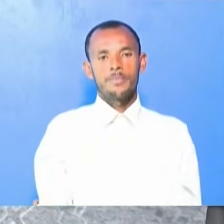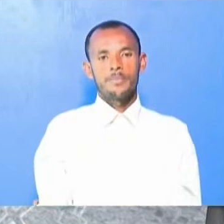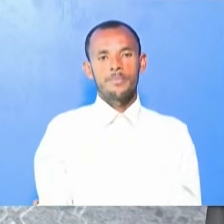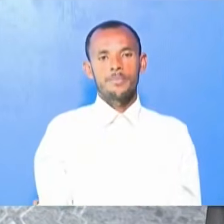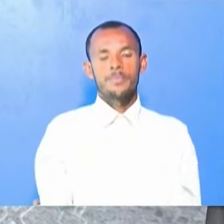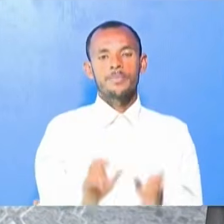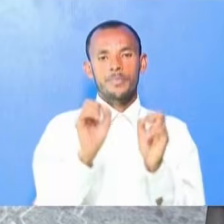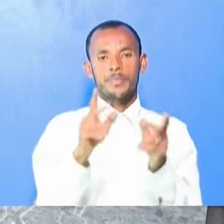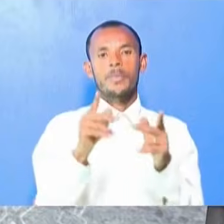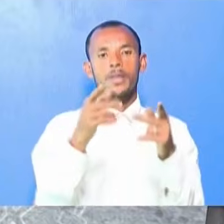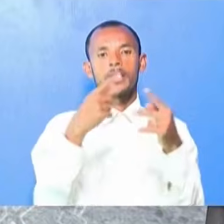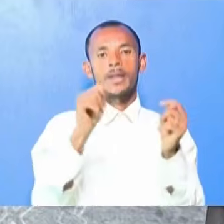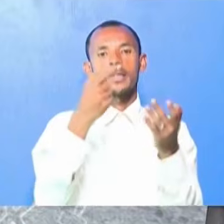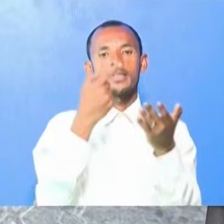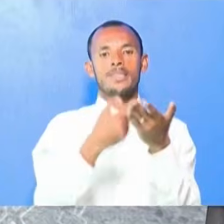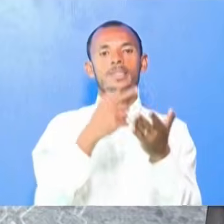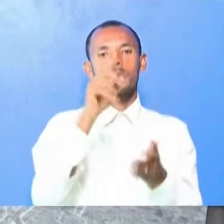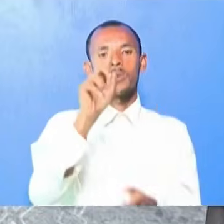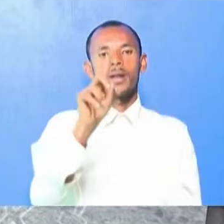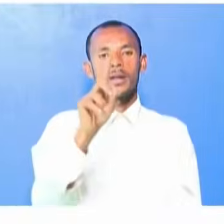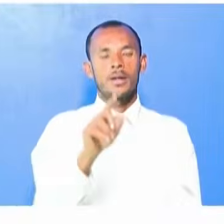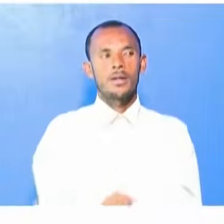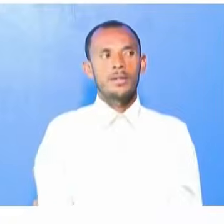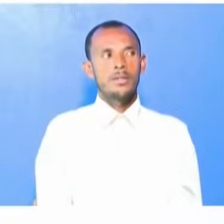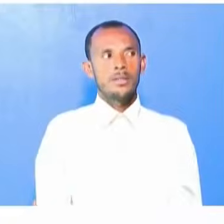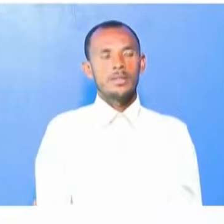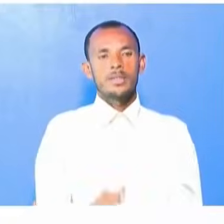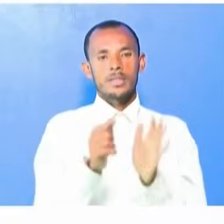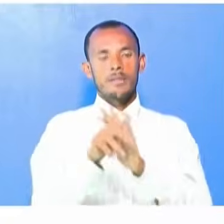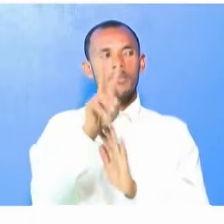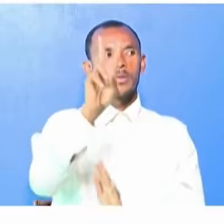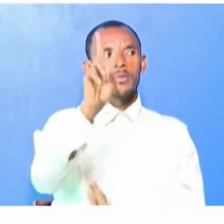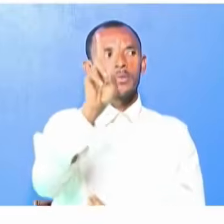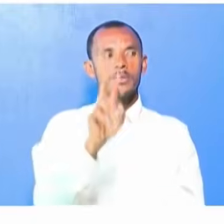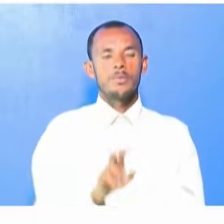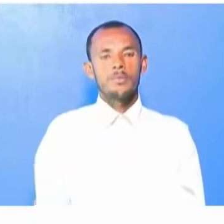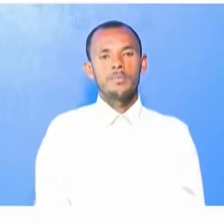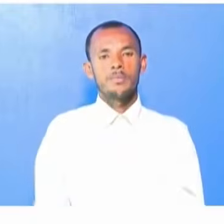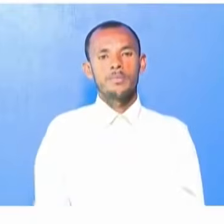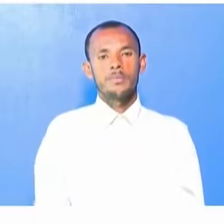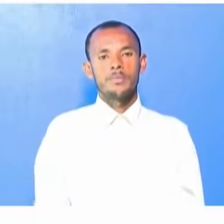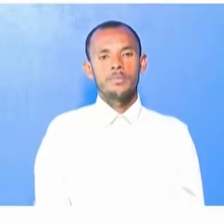Okay, try this one. Example 2.